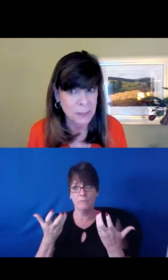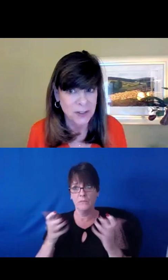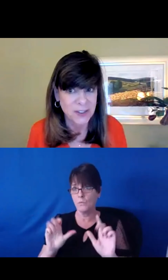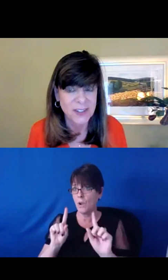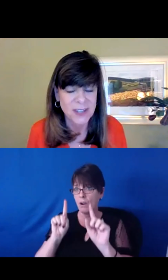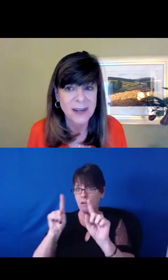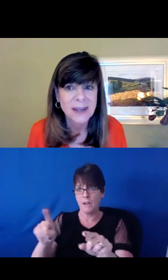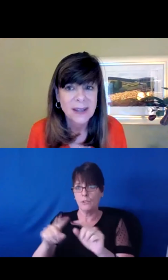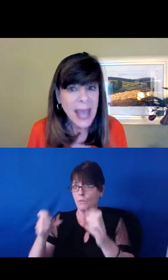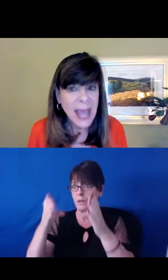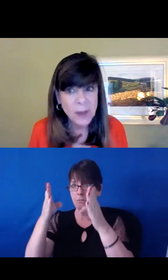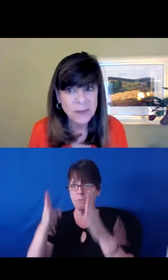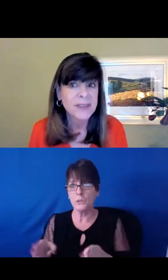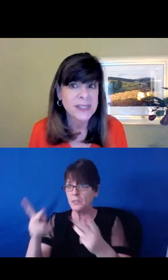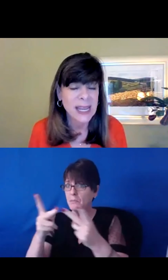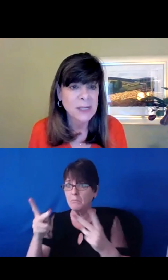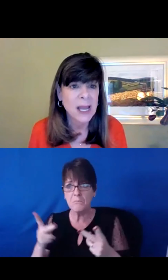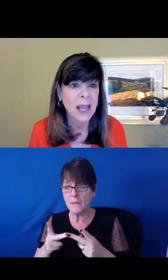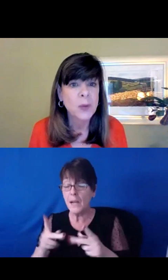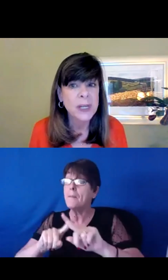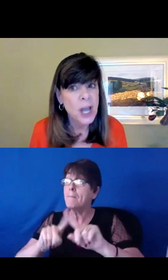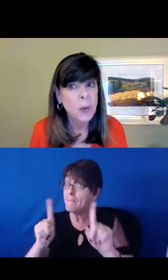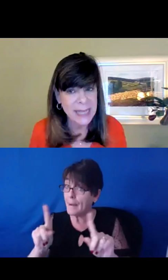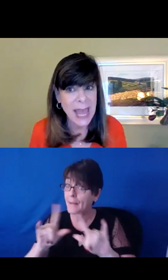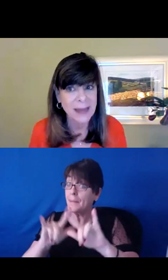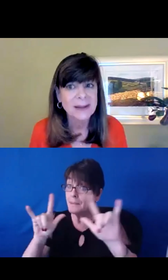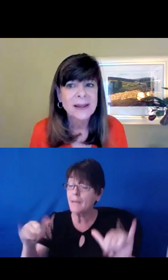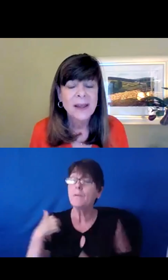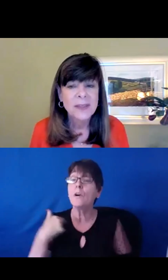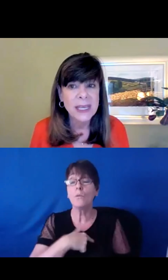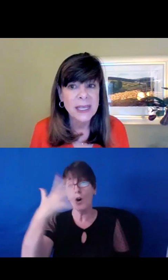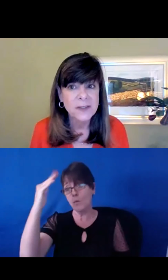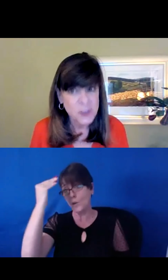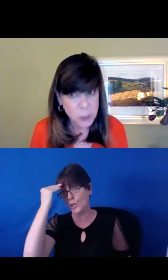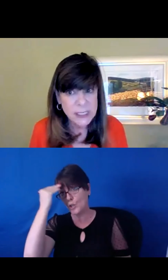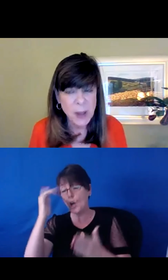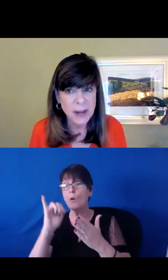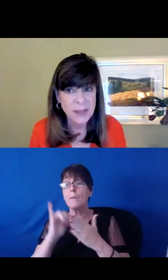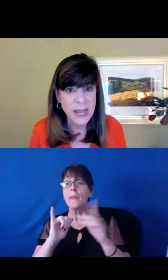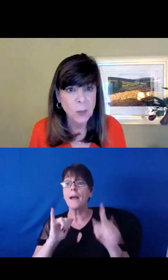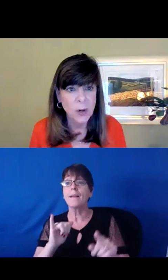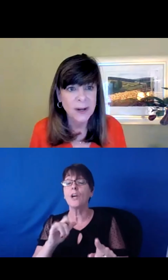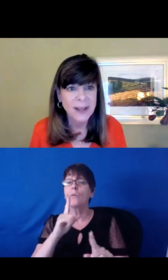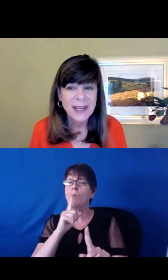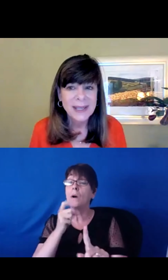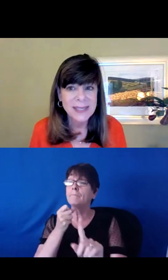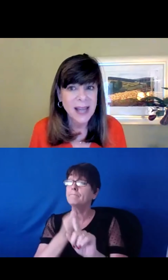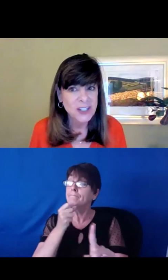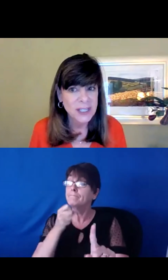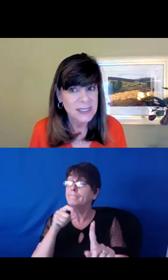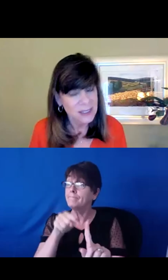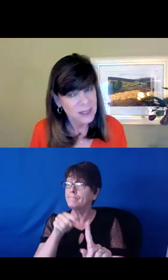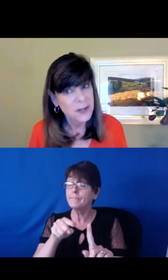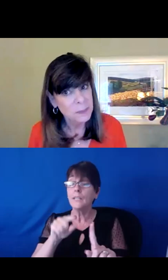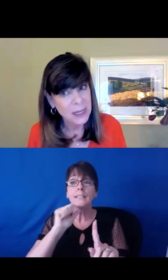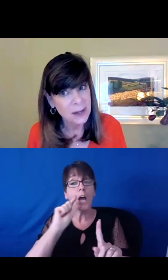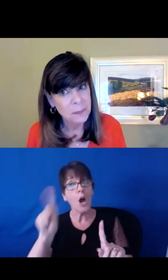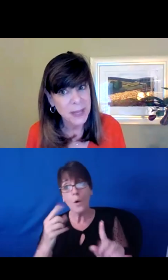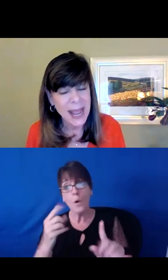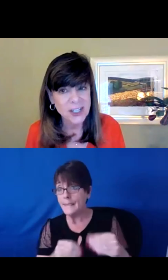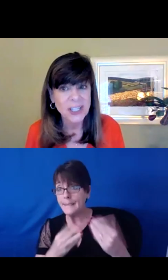an in-person site. However, at the same time, we know, again, the sweet spot of the network is not just